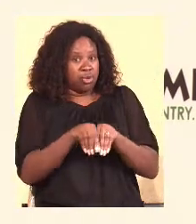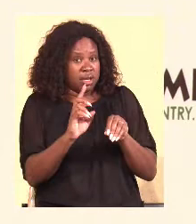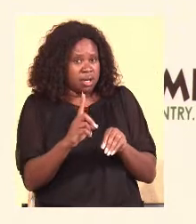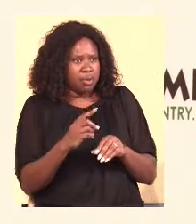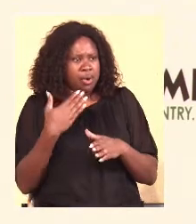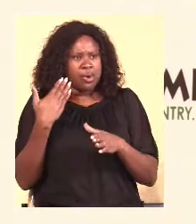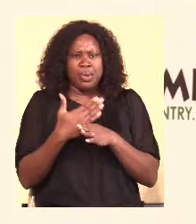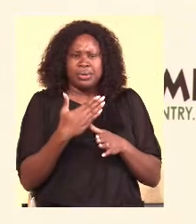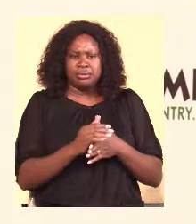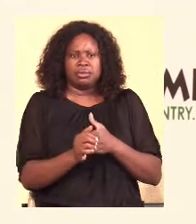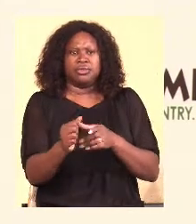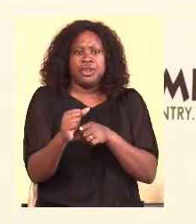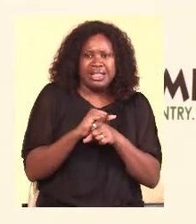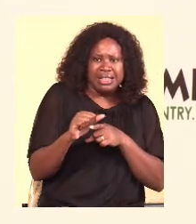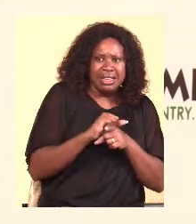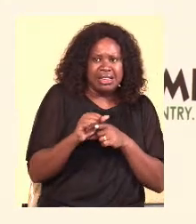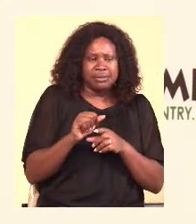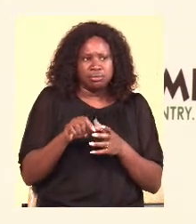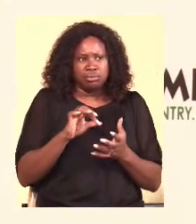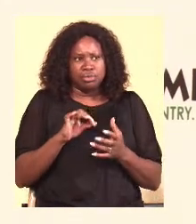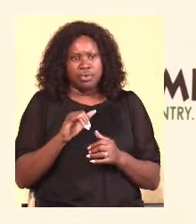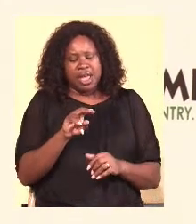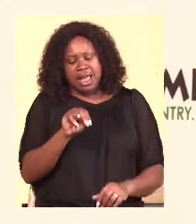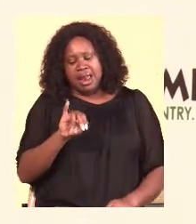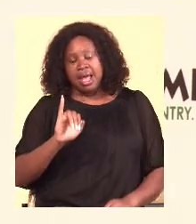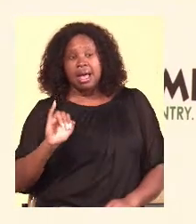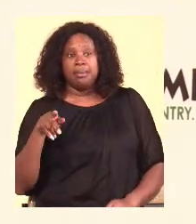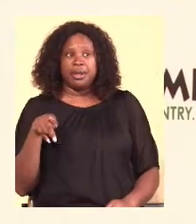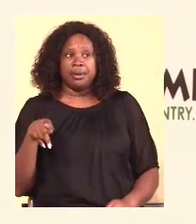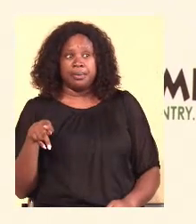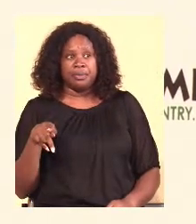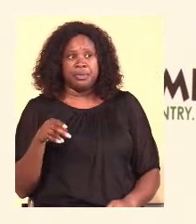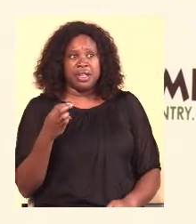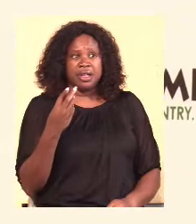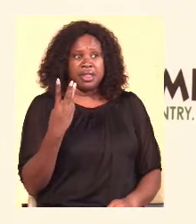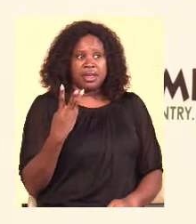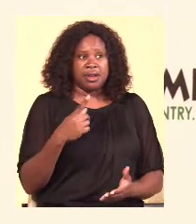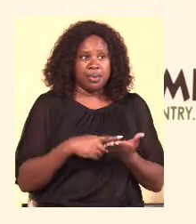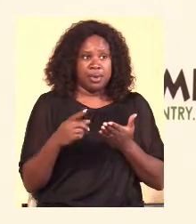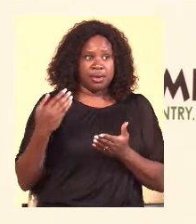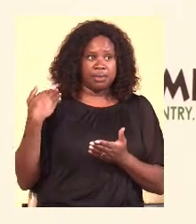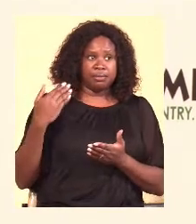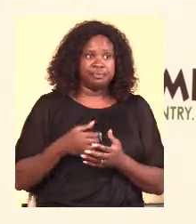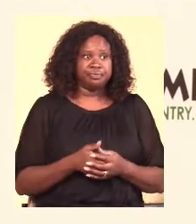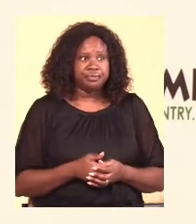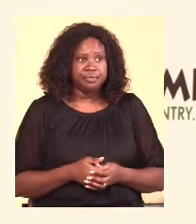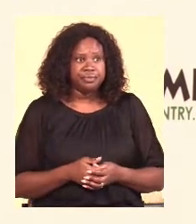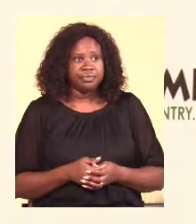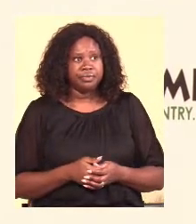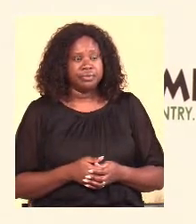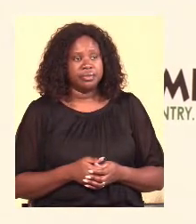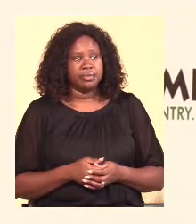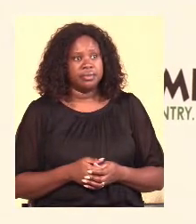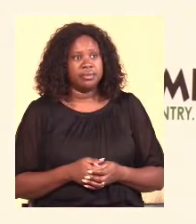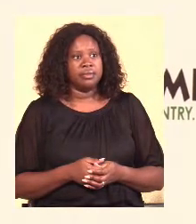and facilitated for training of diagnostics for NIP already 3 weeks ago. We have availed